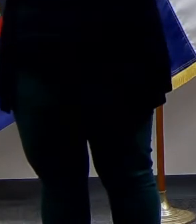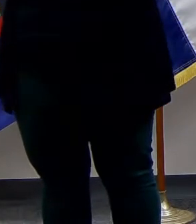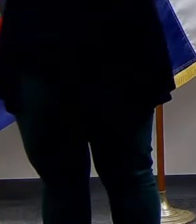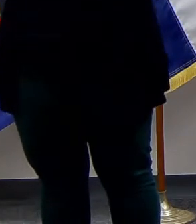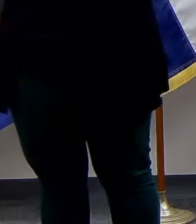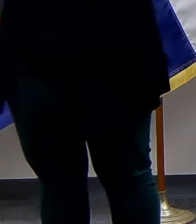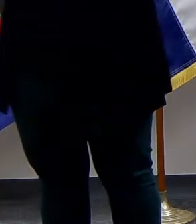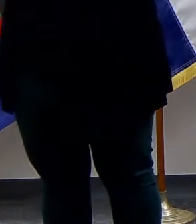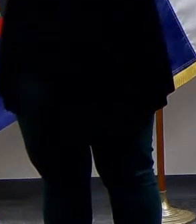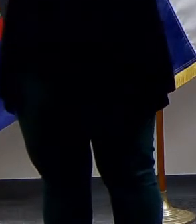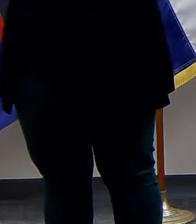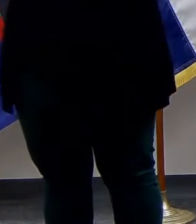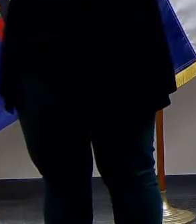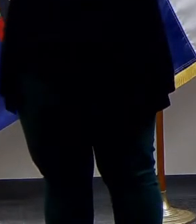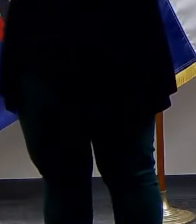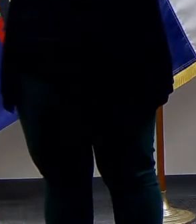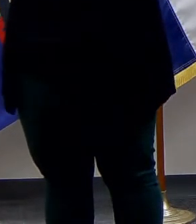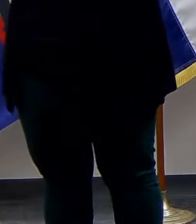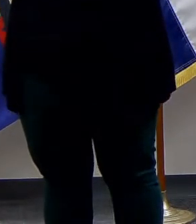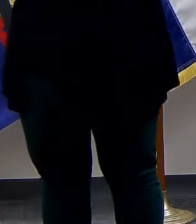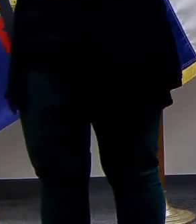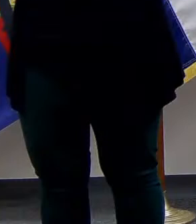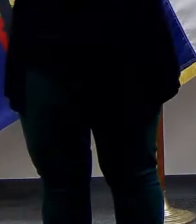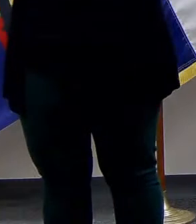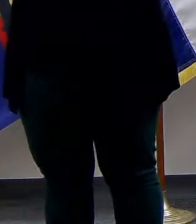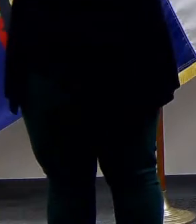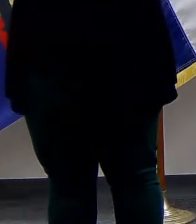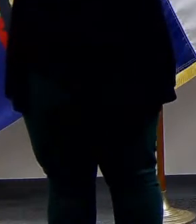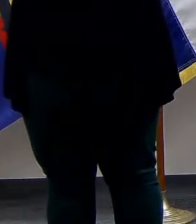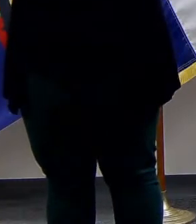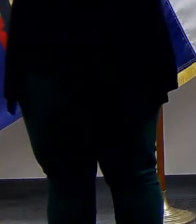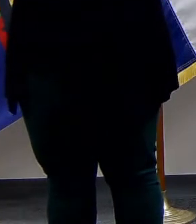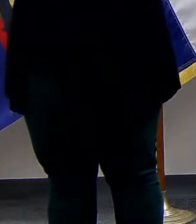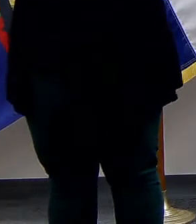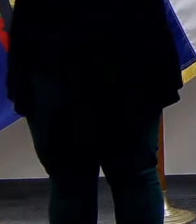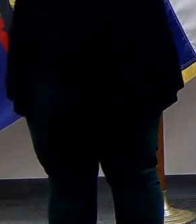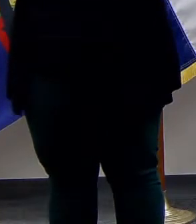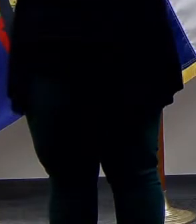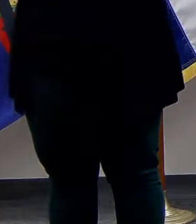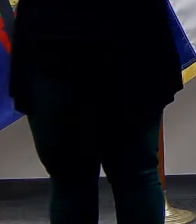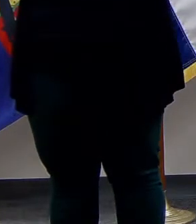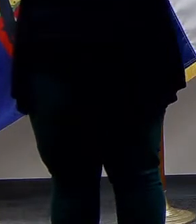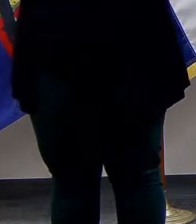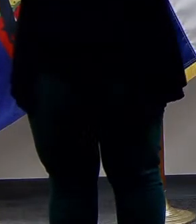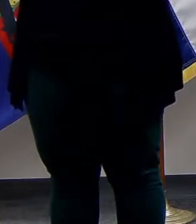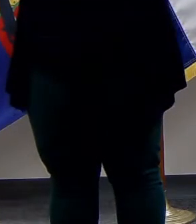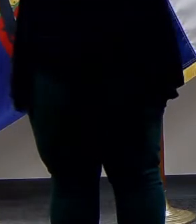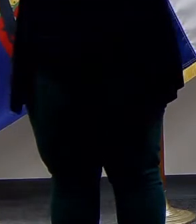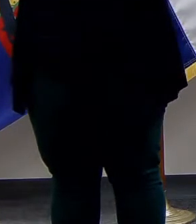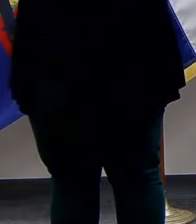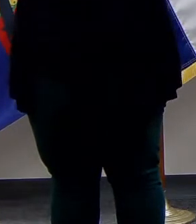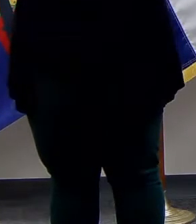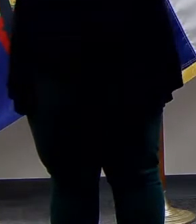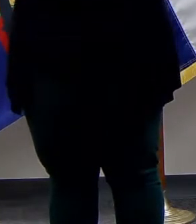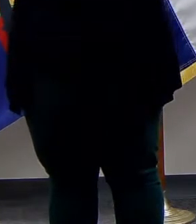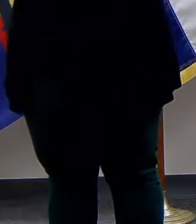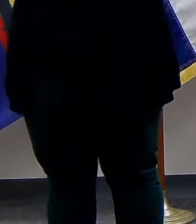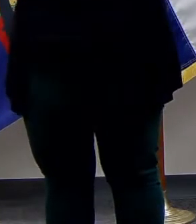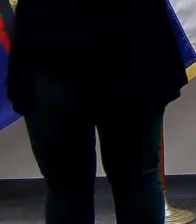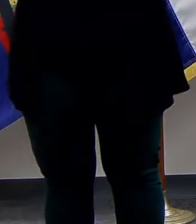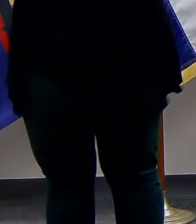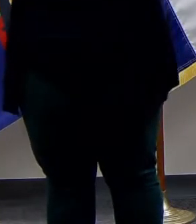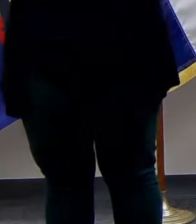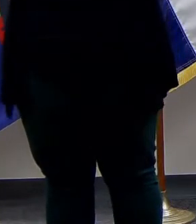conducting our activities throughout St. Louis County. At the end of the day, we are all in this together, and if we don't work together to overcome this pandemic,